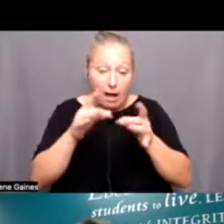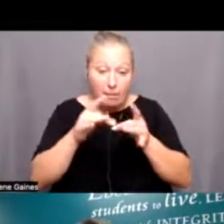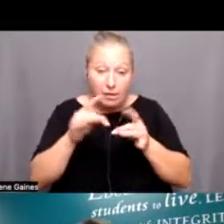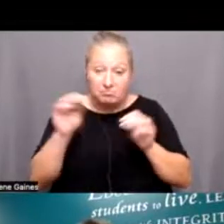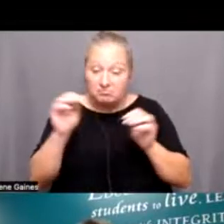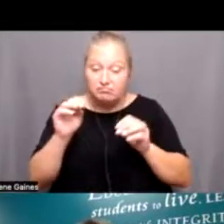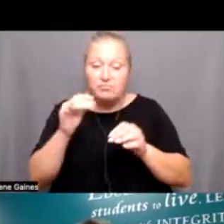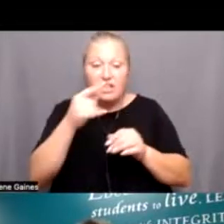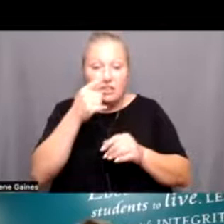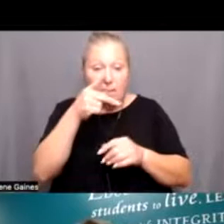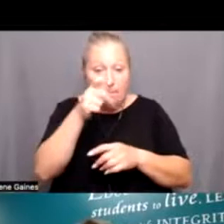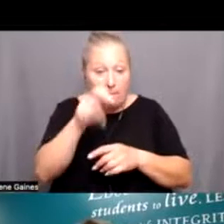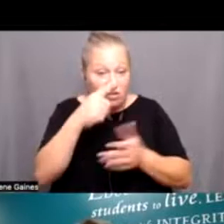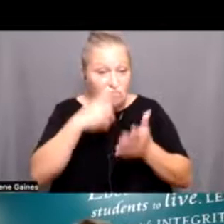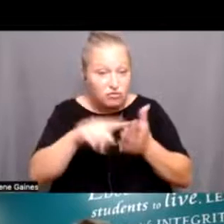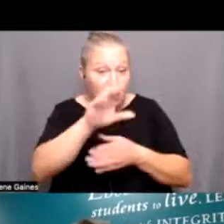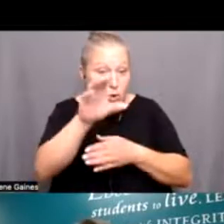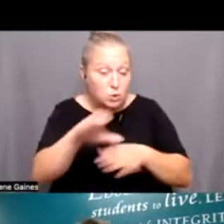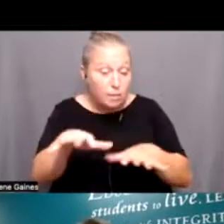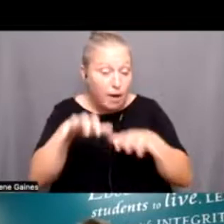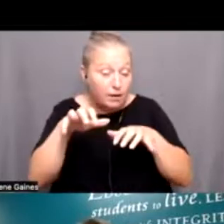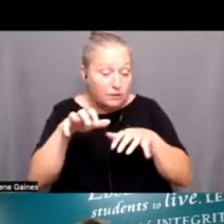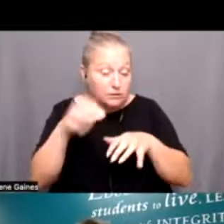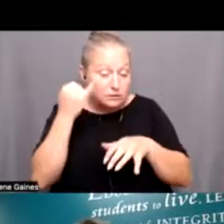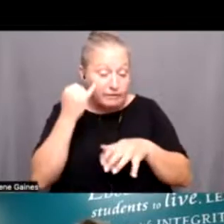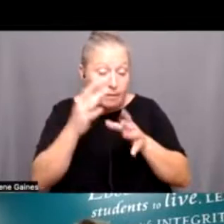Zoom audience for public comments on this item?